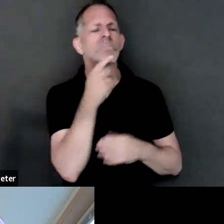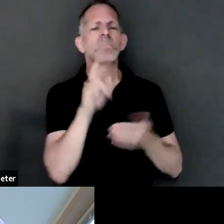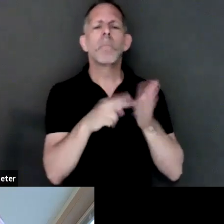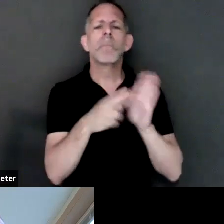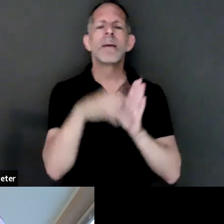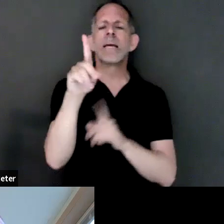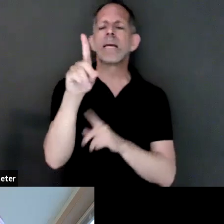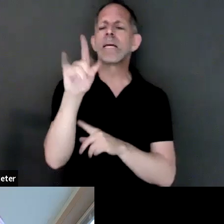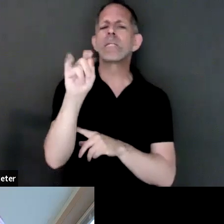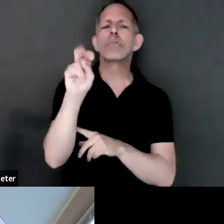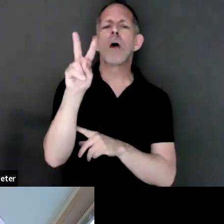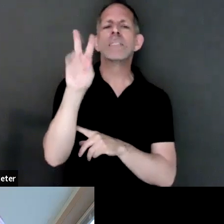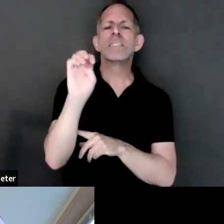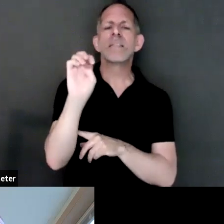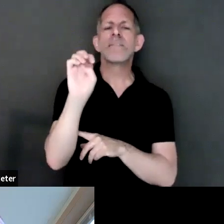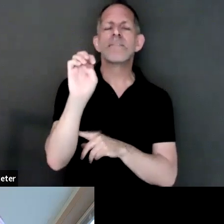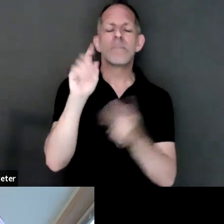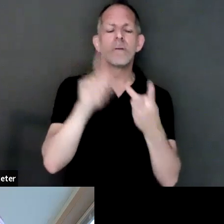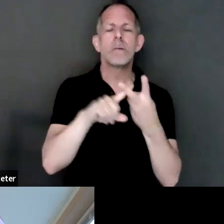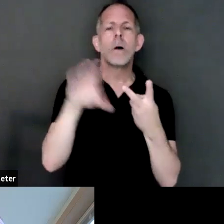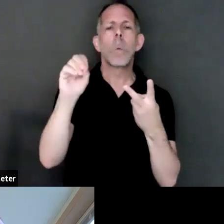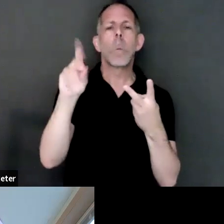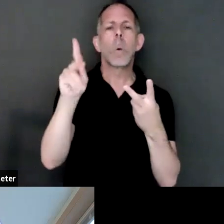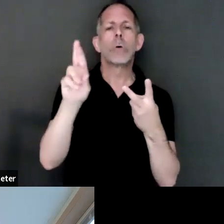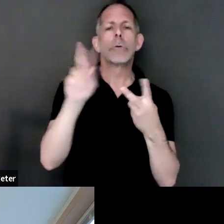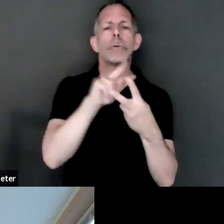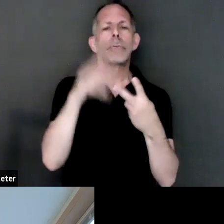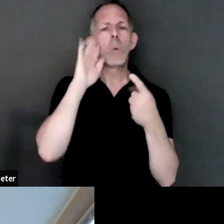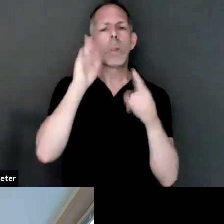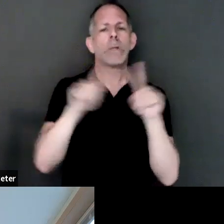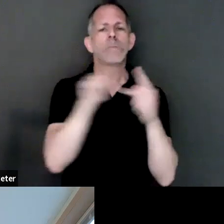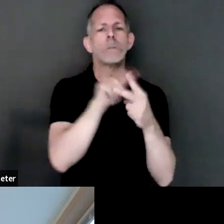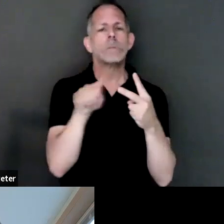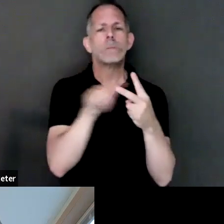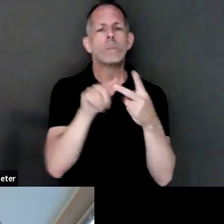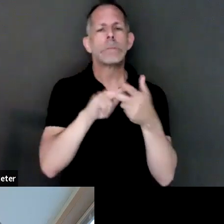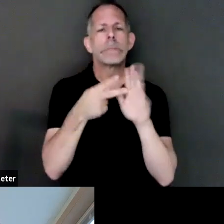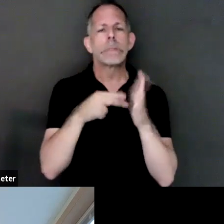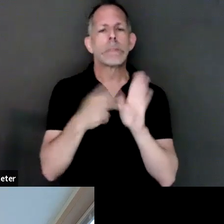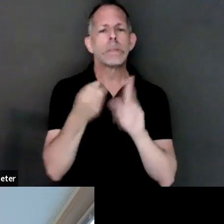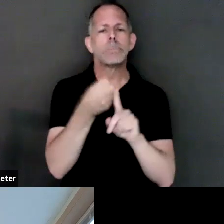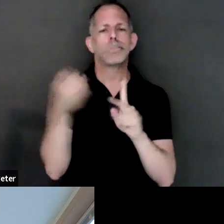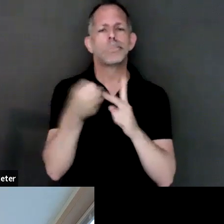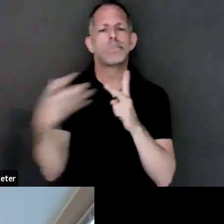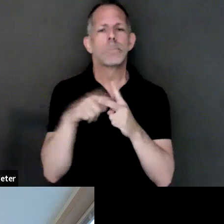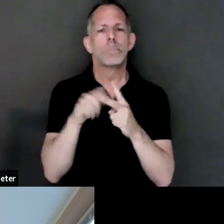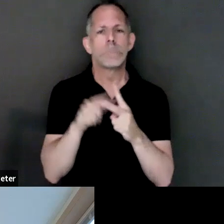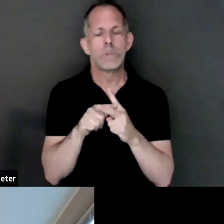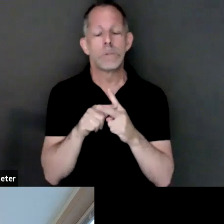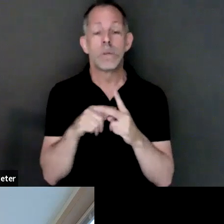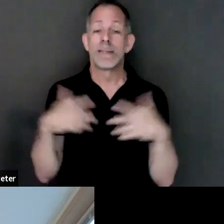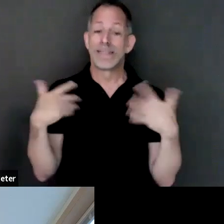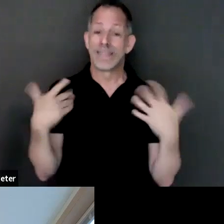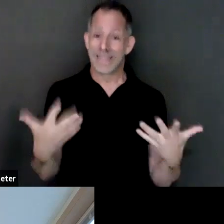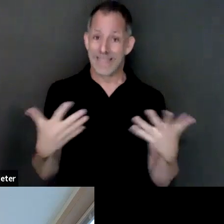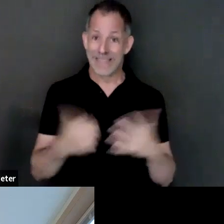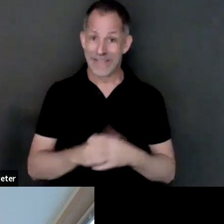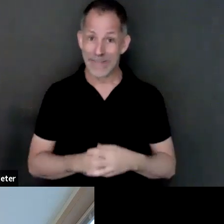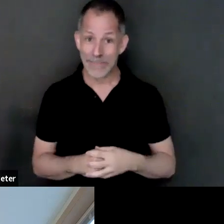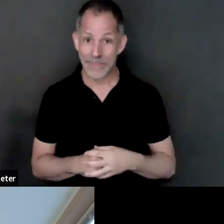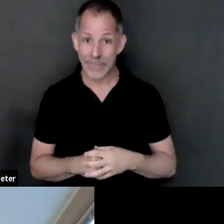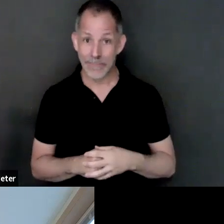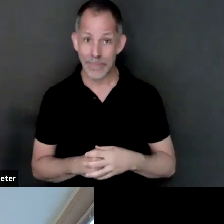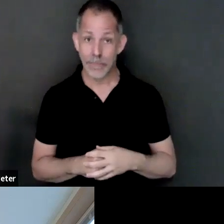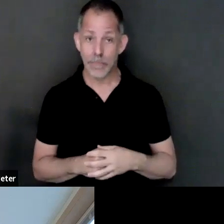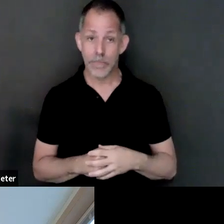just wild estimation on my part, maybe 70% of the folks in grocery stores wearing